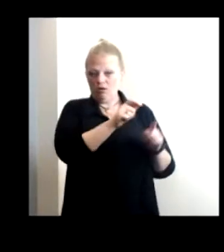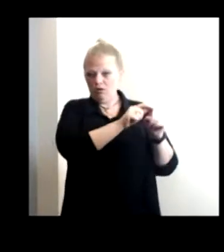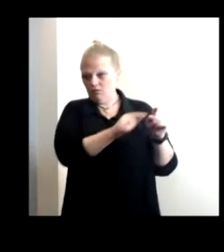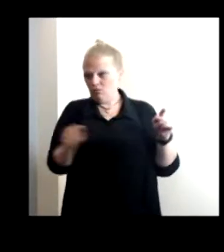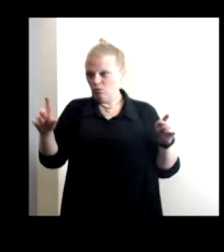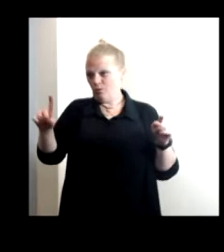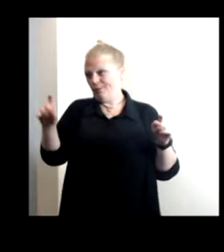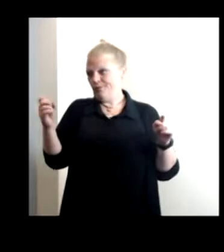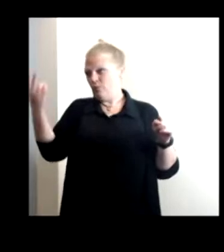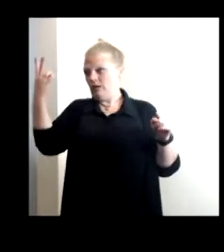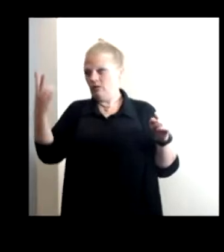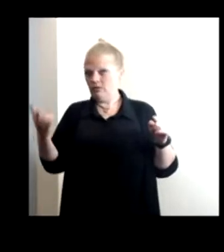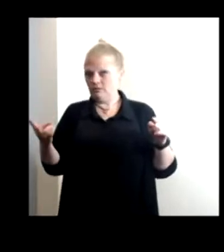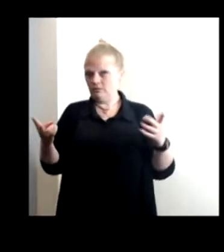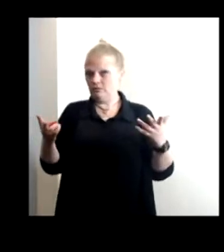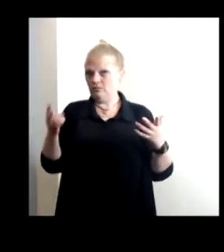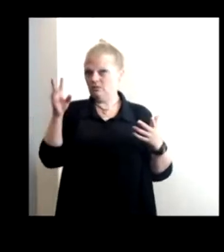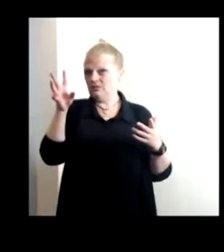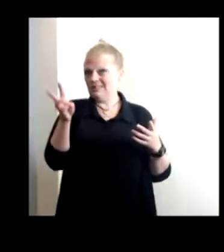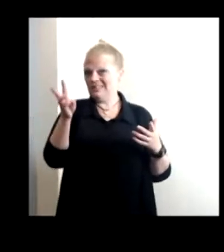age 112,